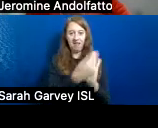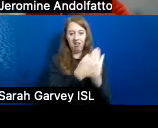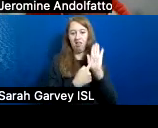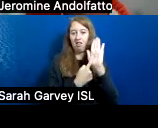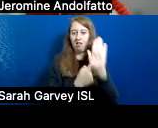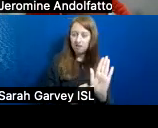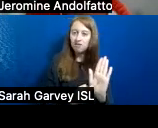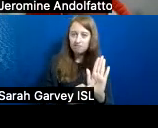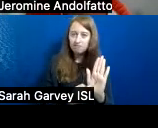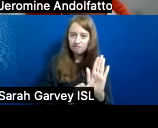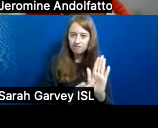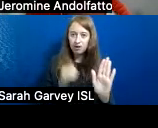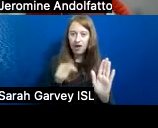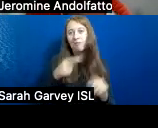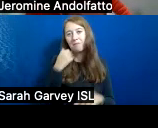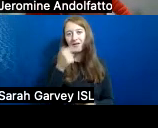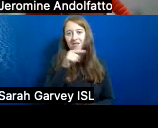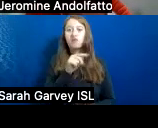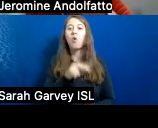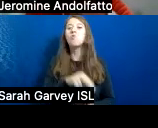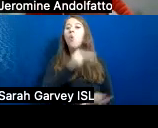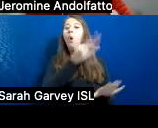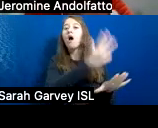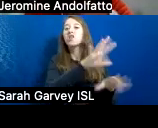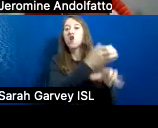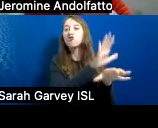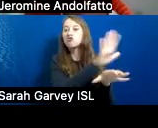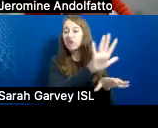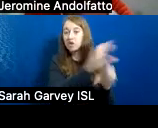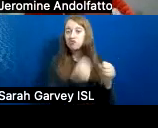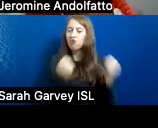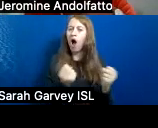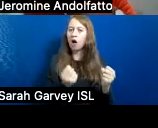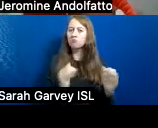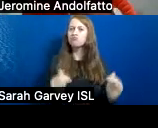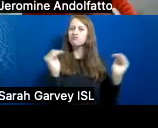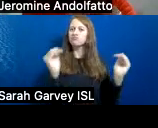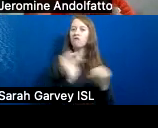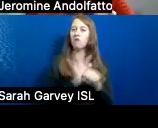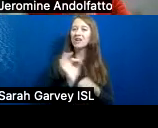this Nordic country that are usually faring quite well in terms of gender equality.